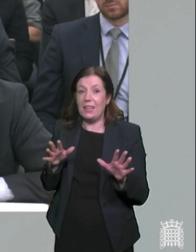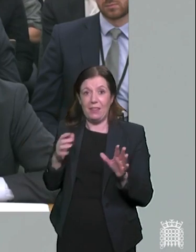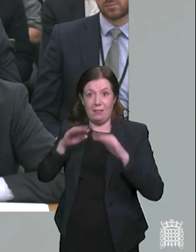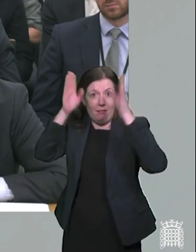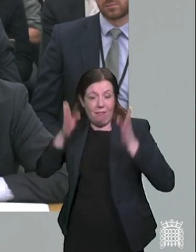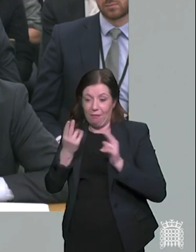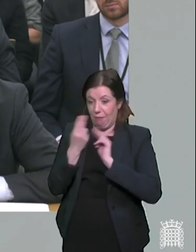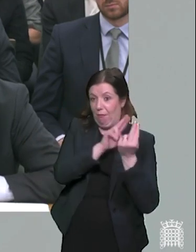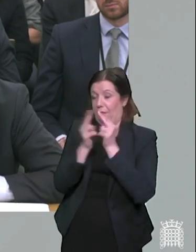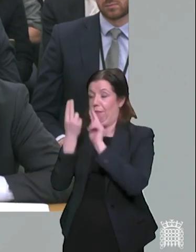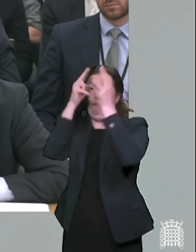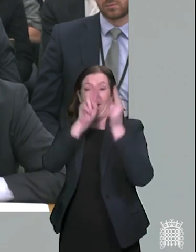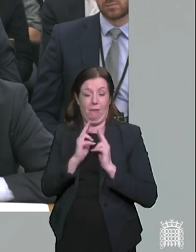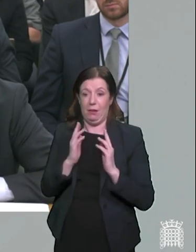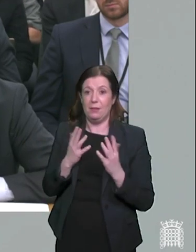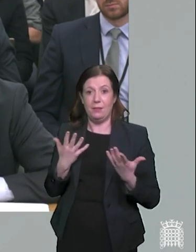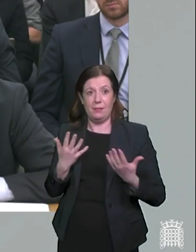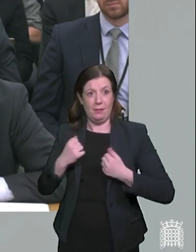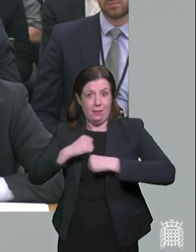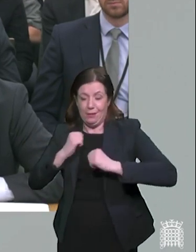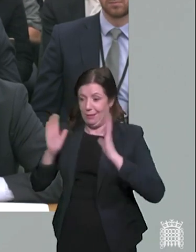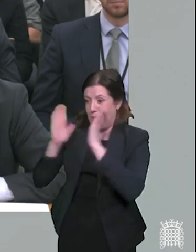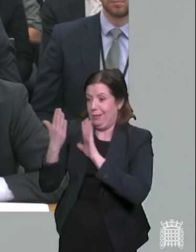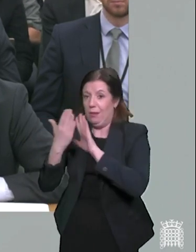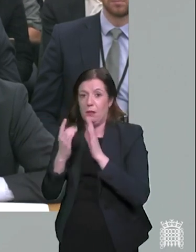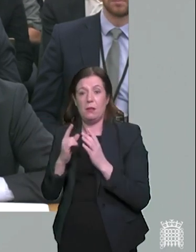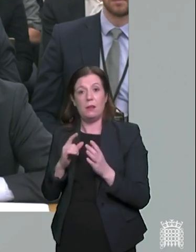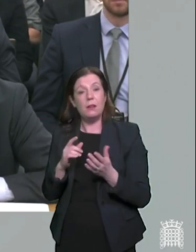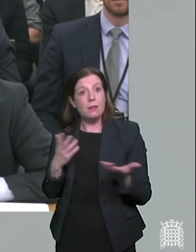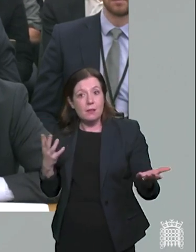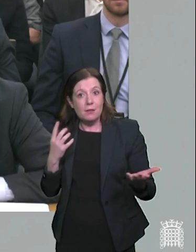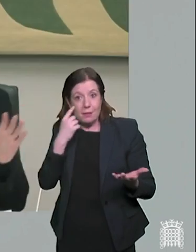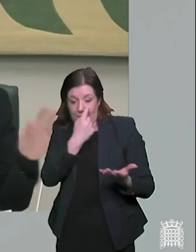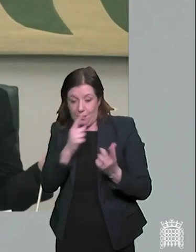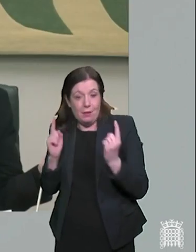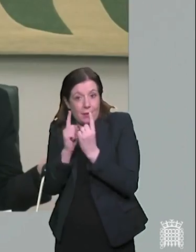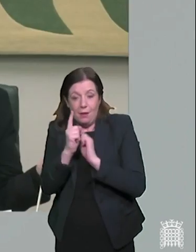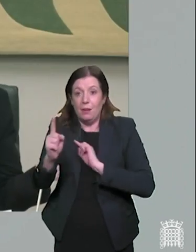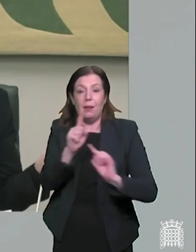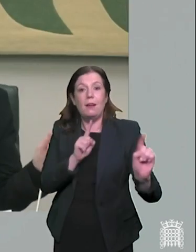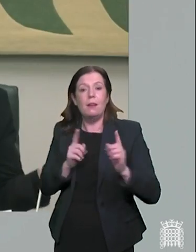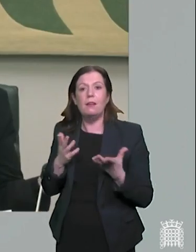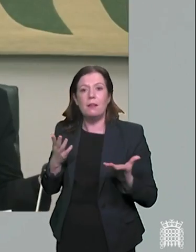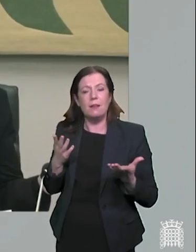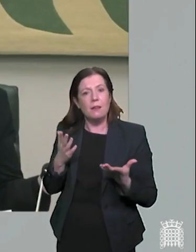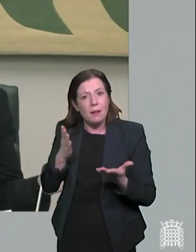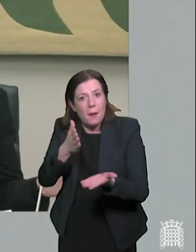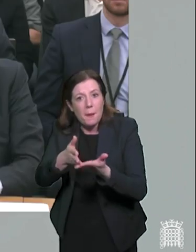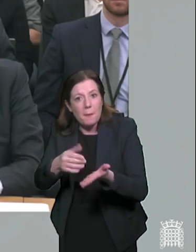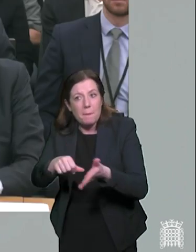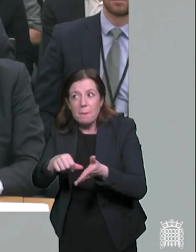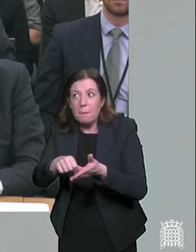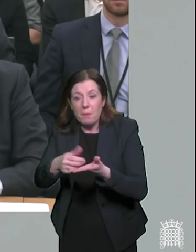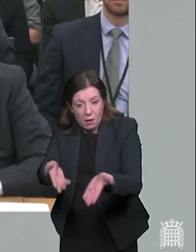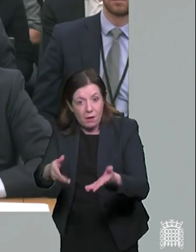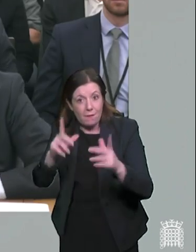where it wasn't, and spaces where it wasn't always easy to maintain perfect social distancing. That did not mean to, like that space there.